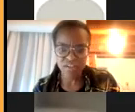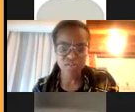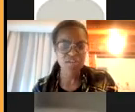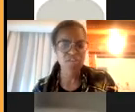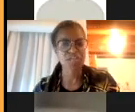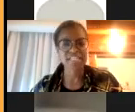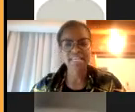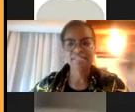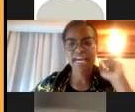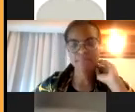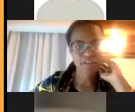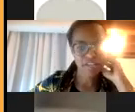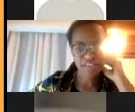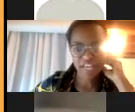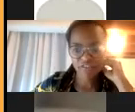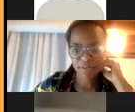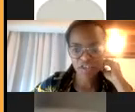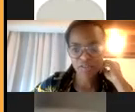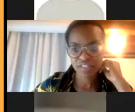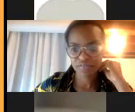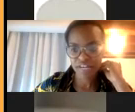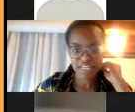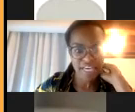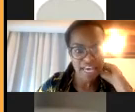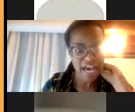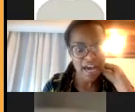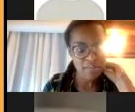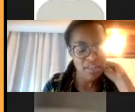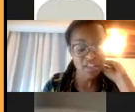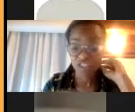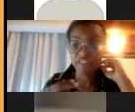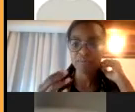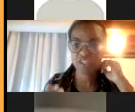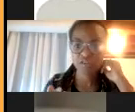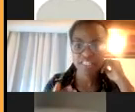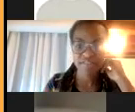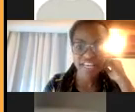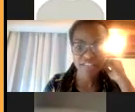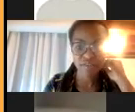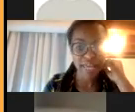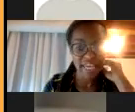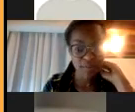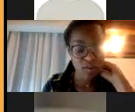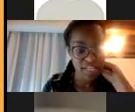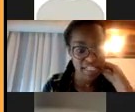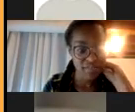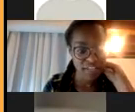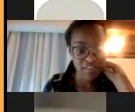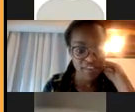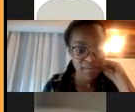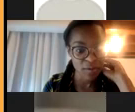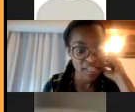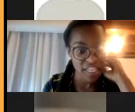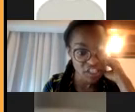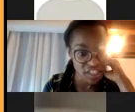And we also know that during that same time period, the government chose to fund the government chose to divest from Black communities and fund